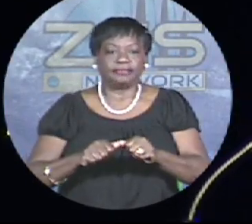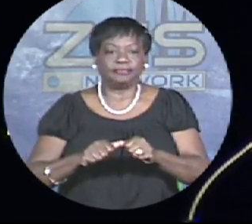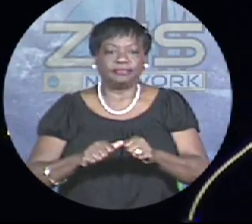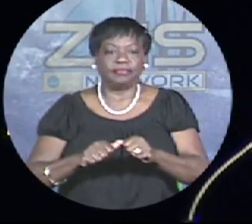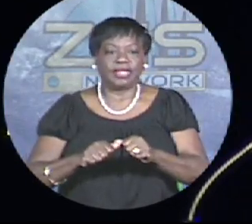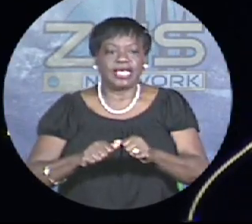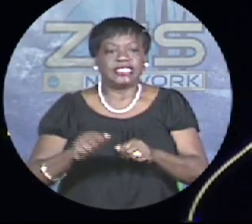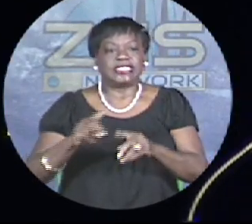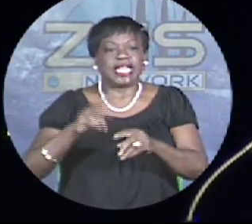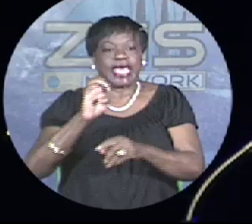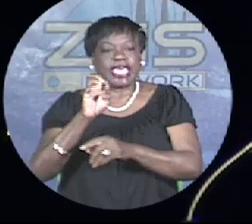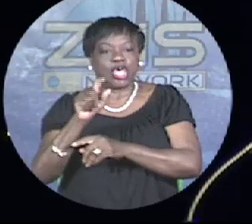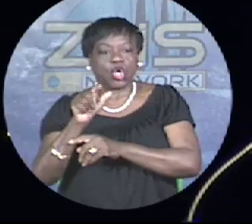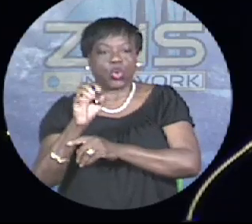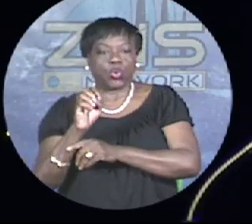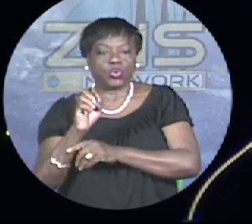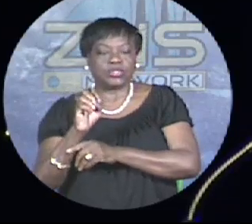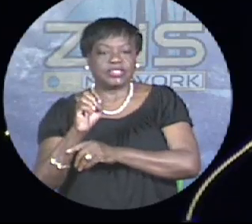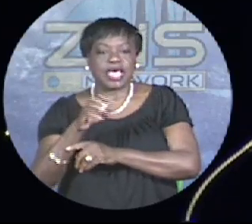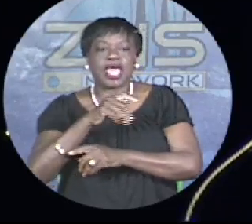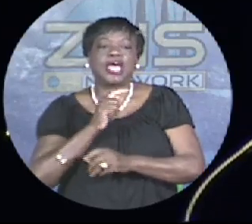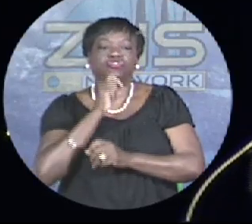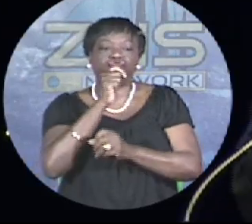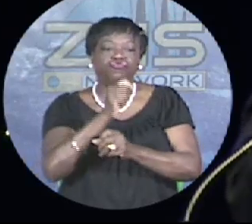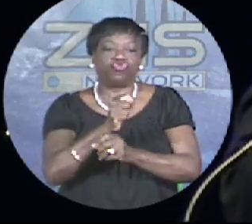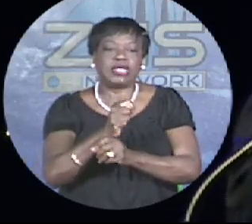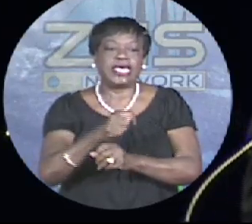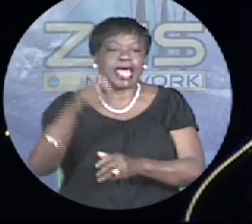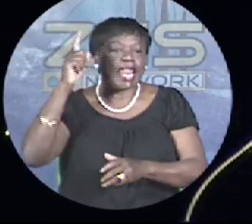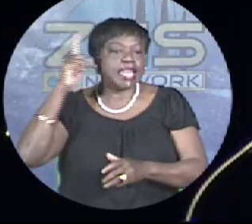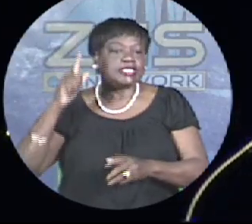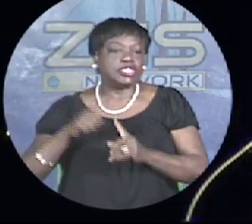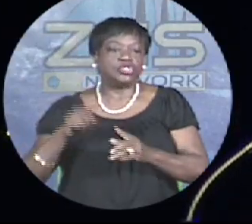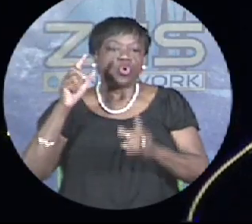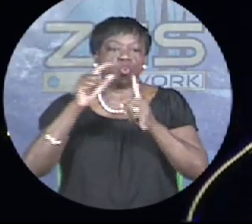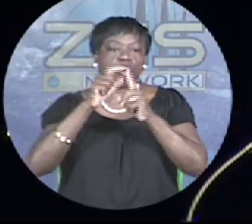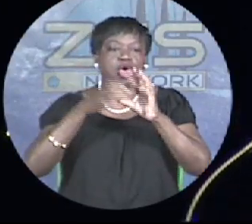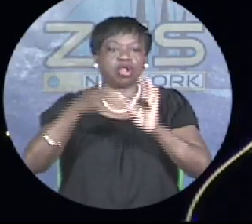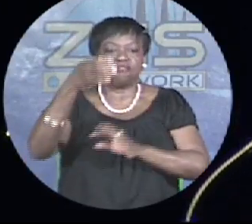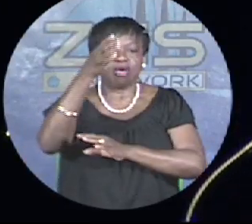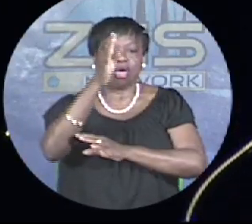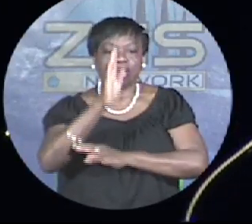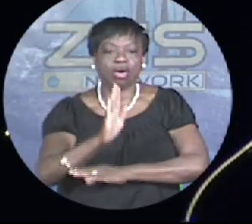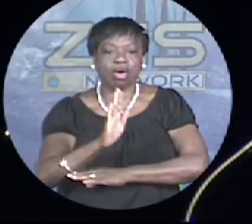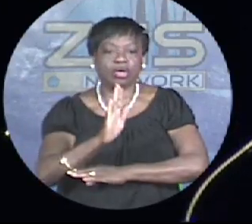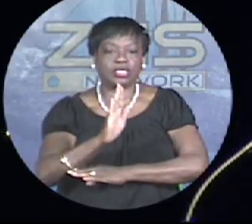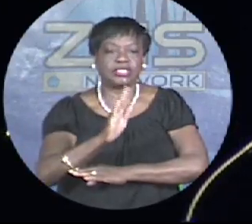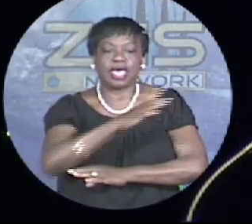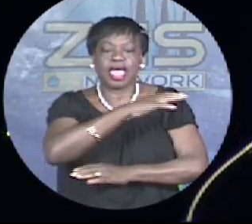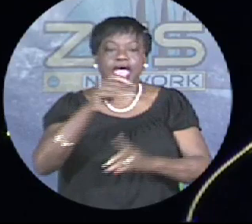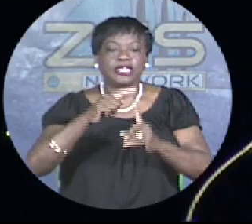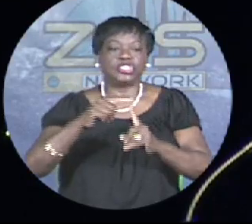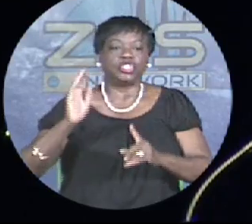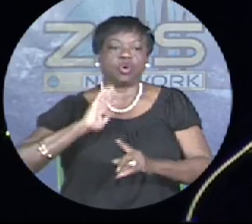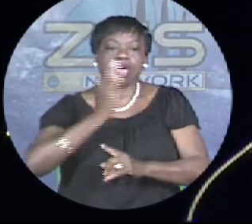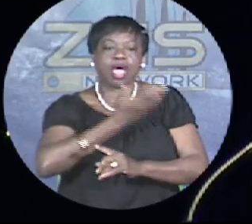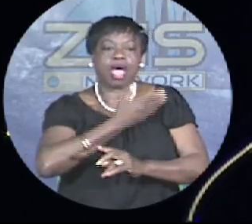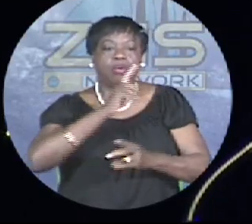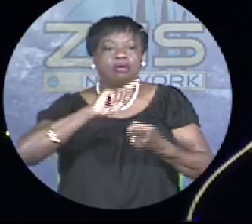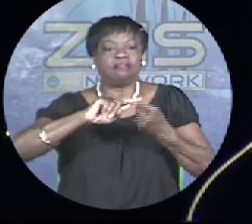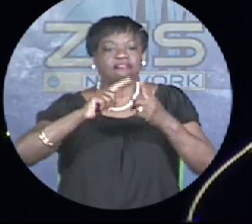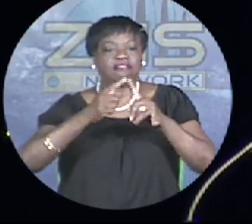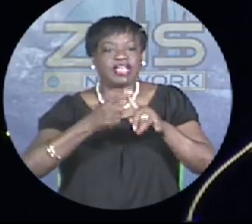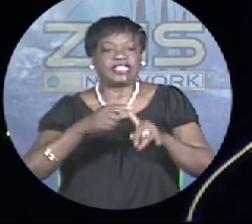our egos and truly listen to the word of God and to our colleagues and